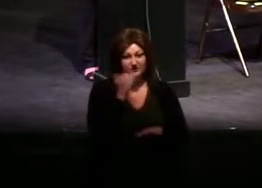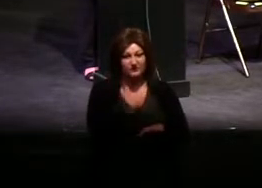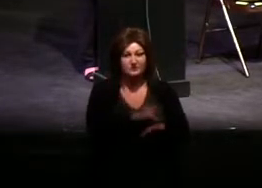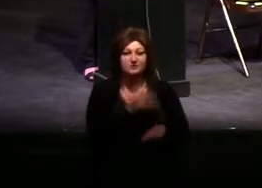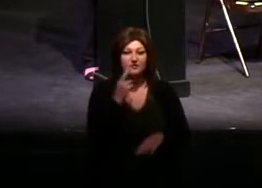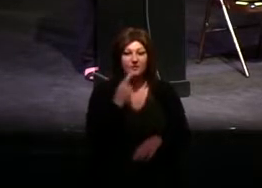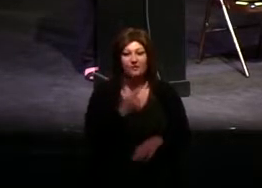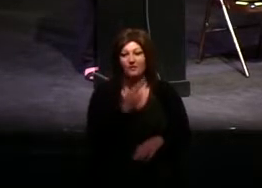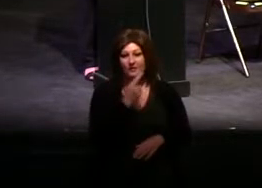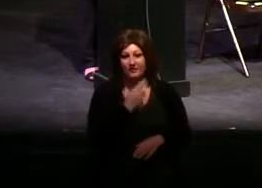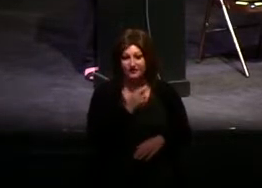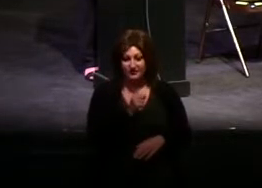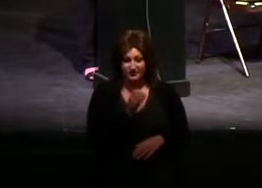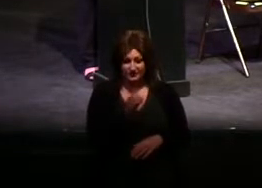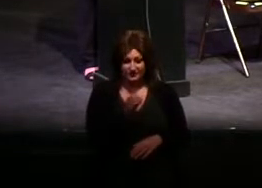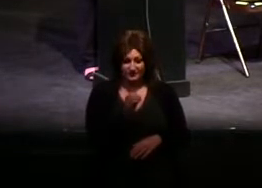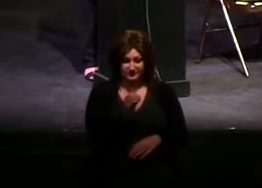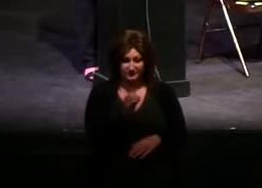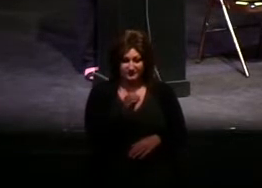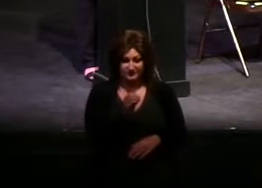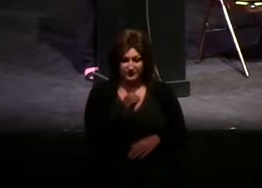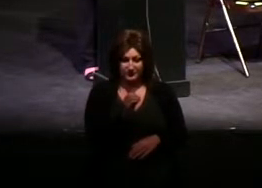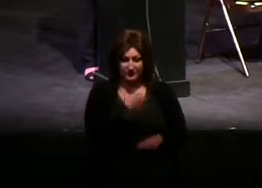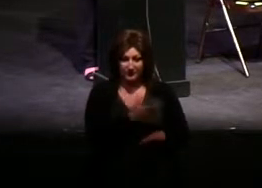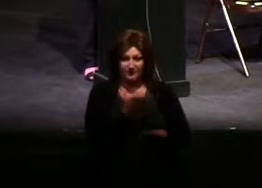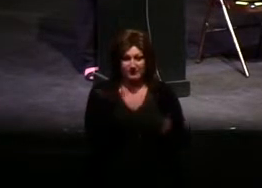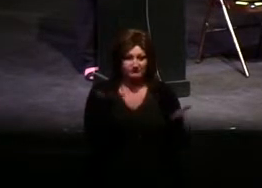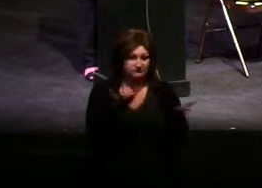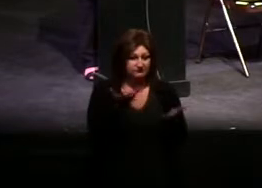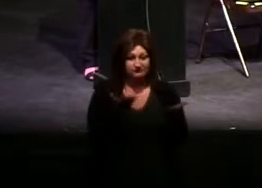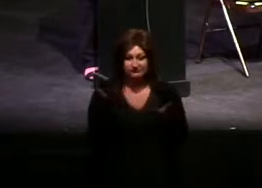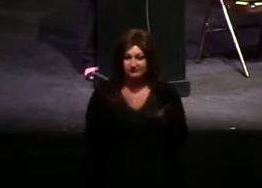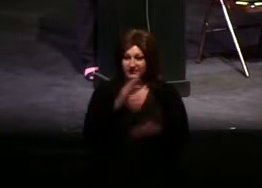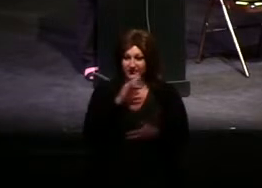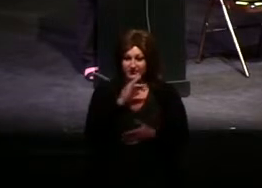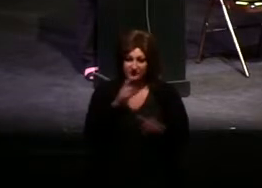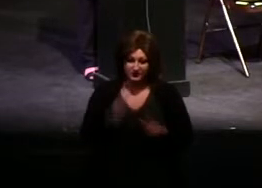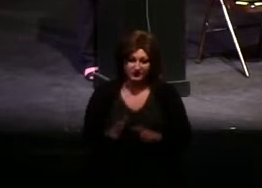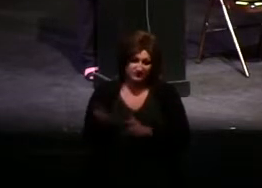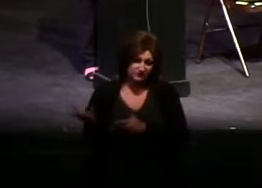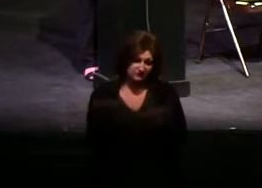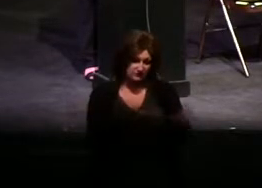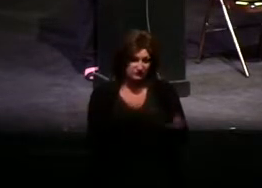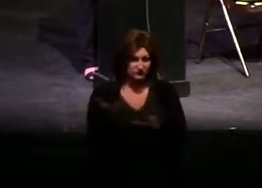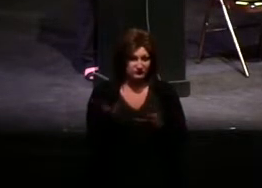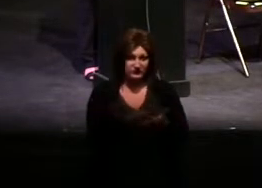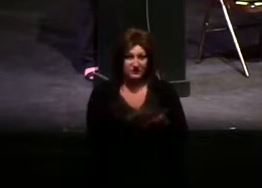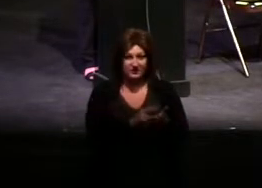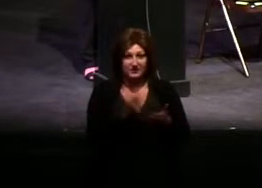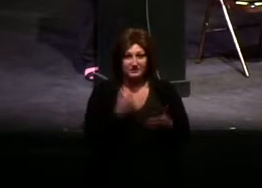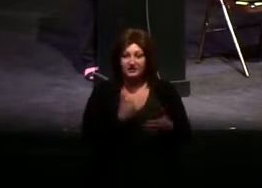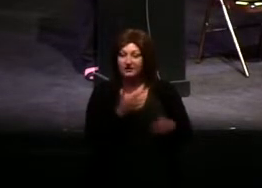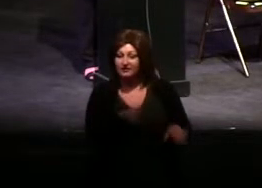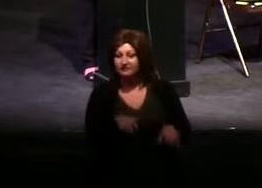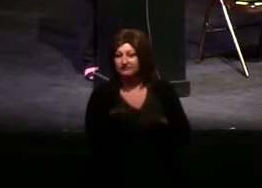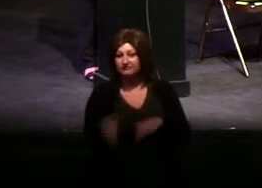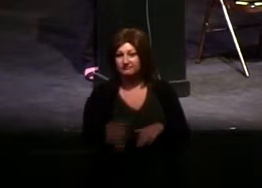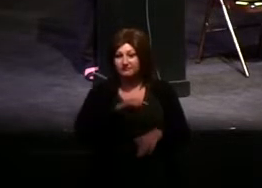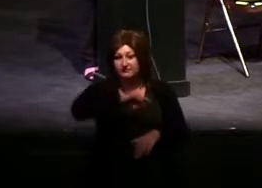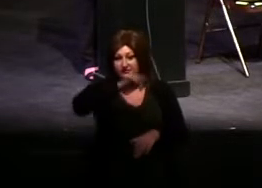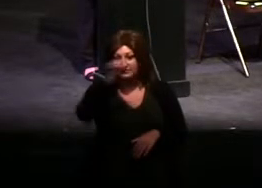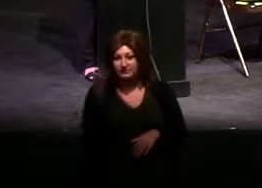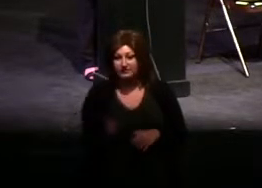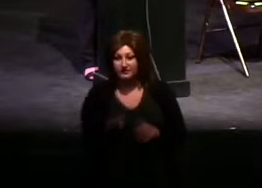restaurant. So in between carrying trays of dirty dishes to the kitchen, I can hang out in the archway between the restaurant